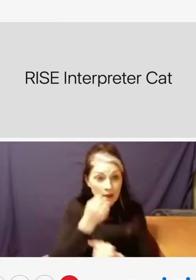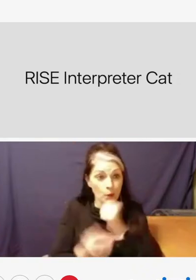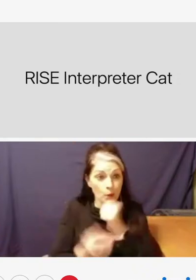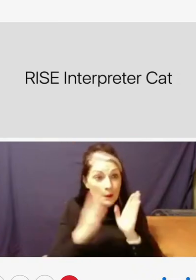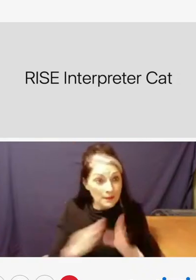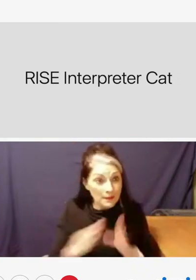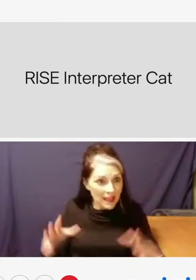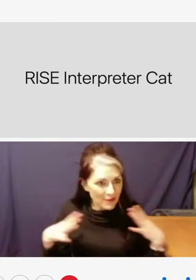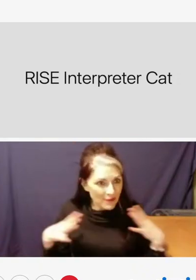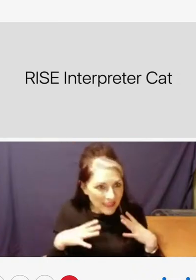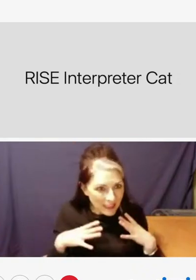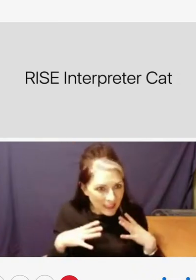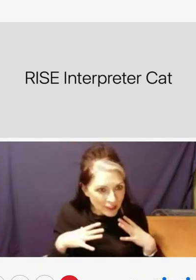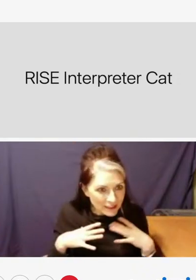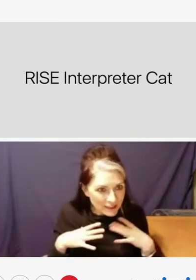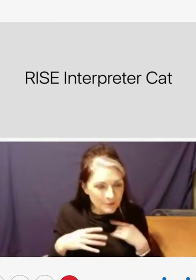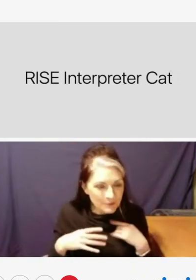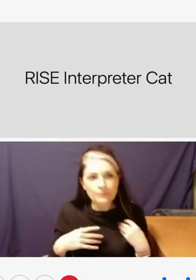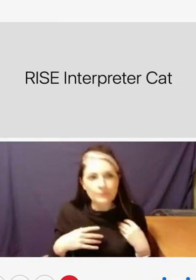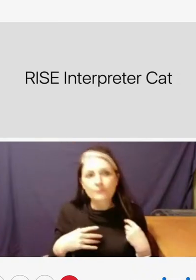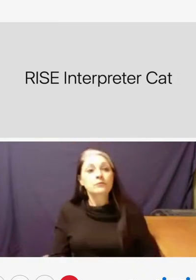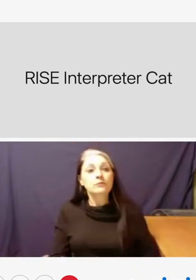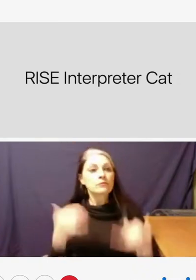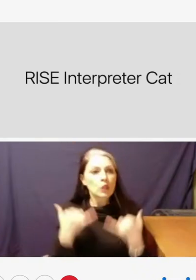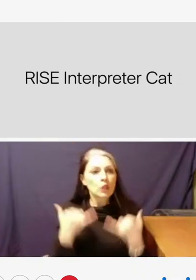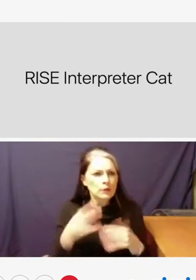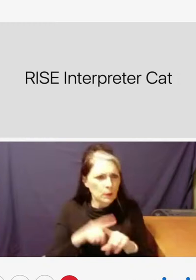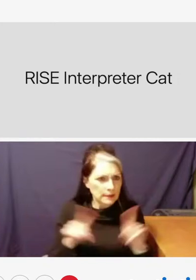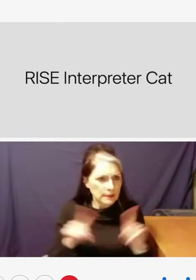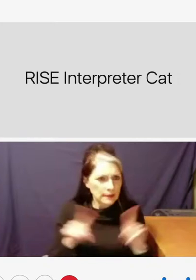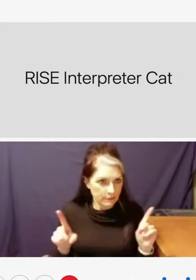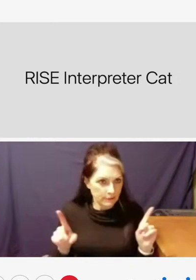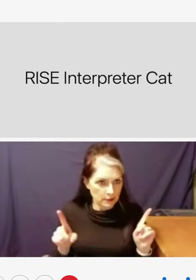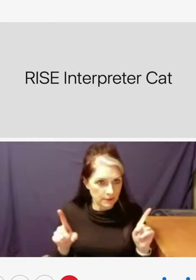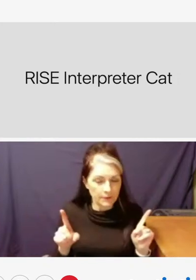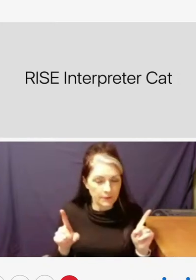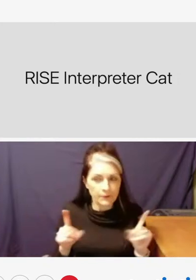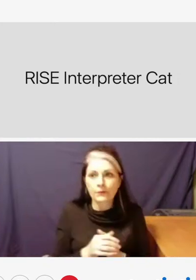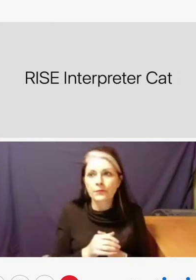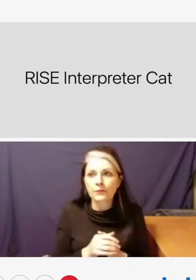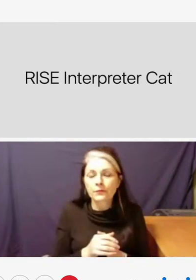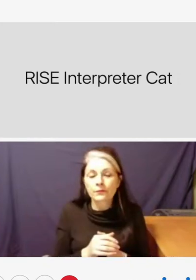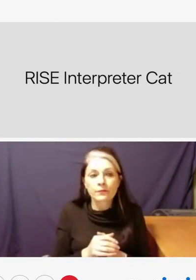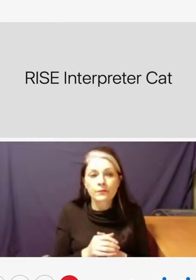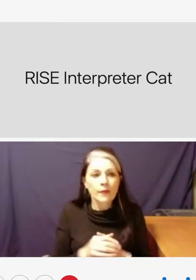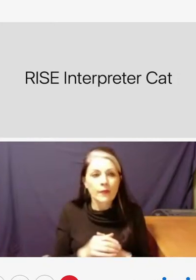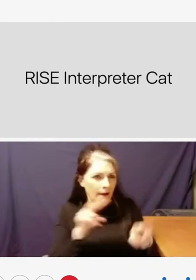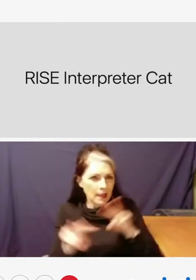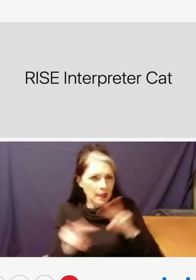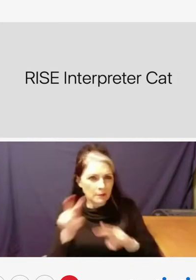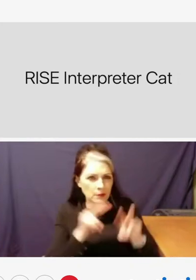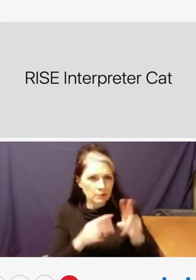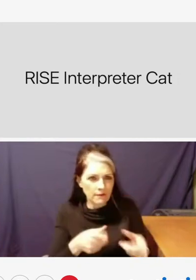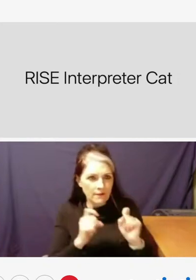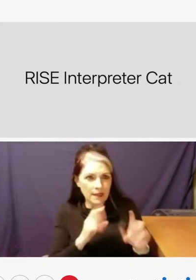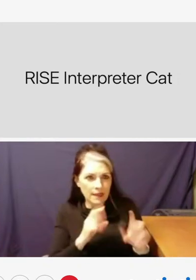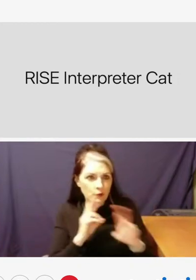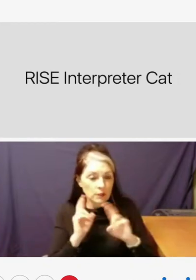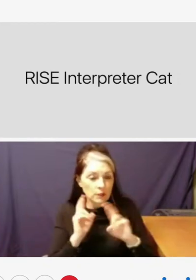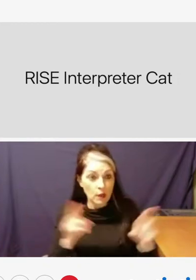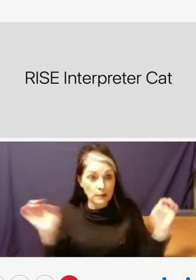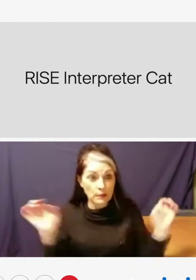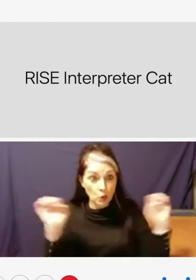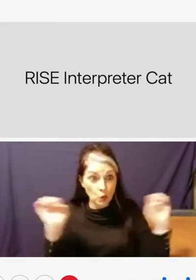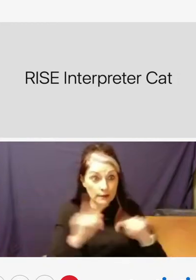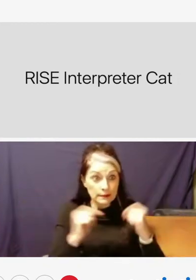um today was a little different um I did observe the Fast Response the crisis team and support staff included one of the